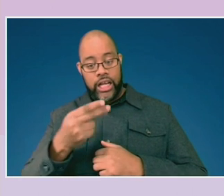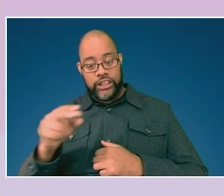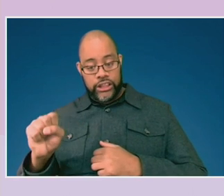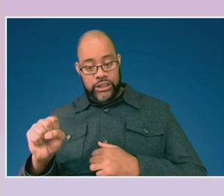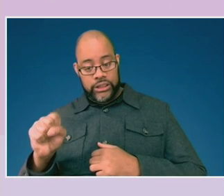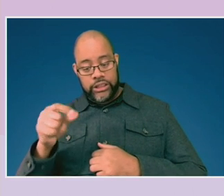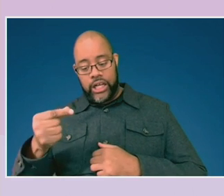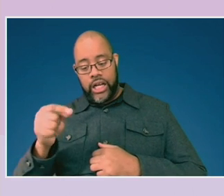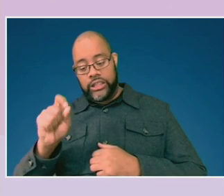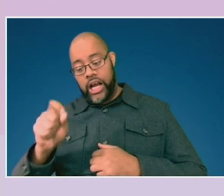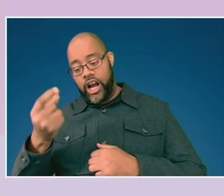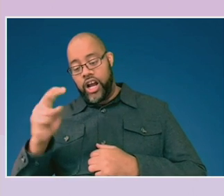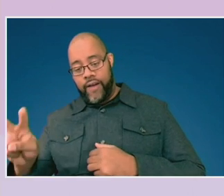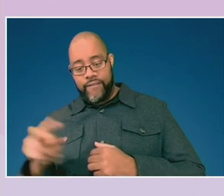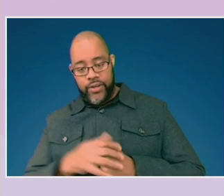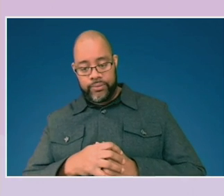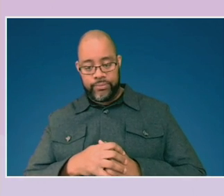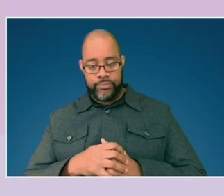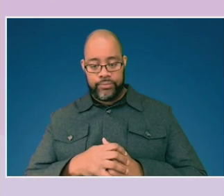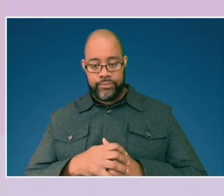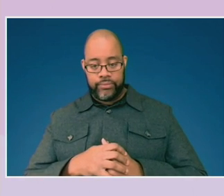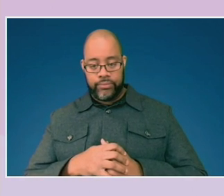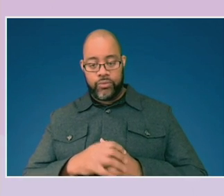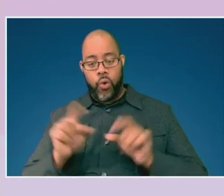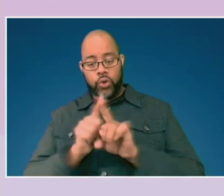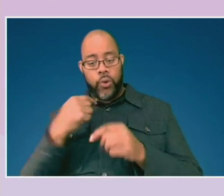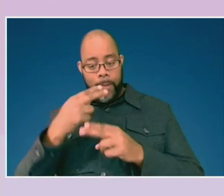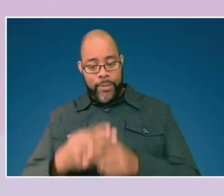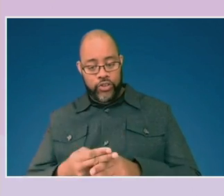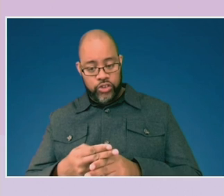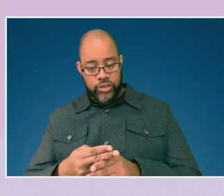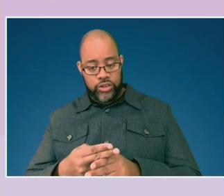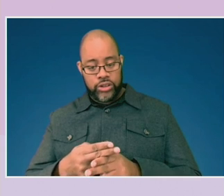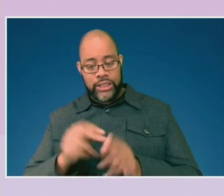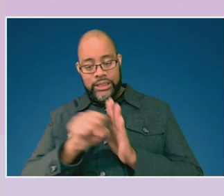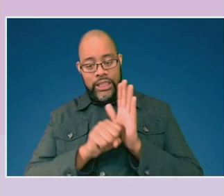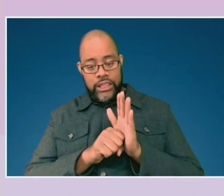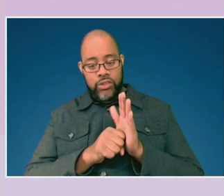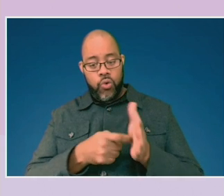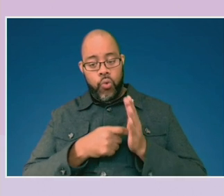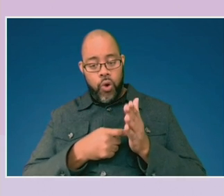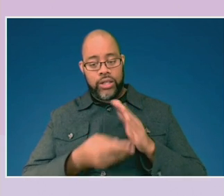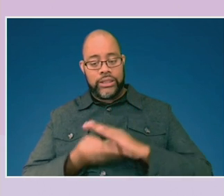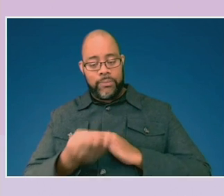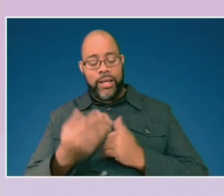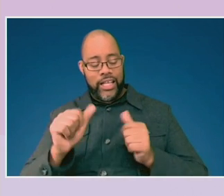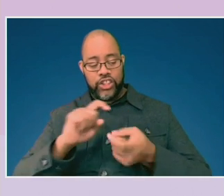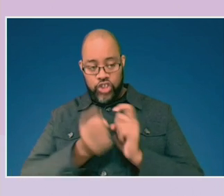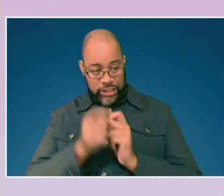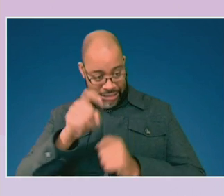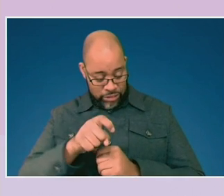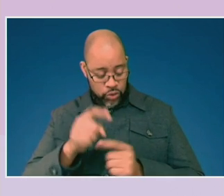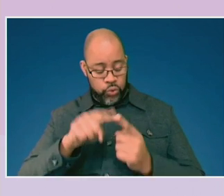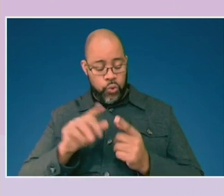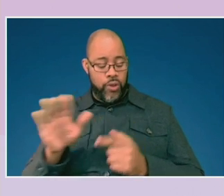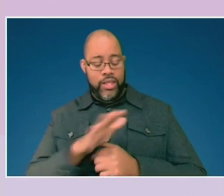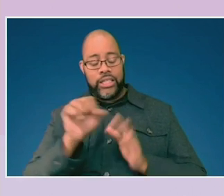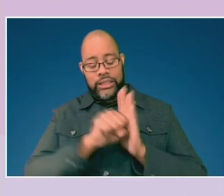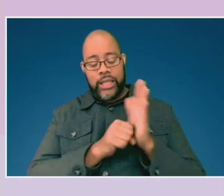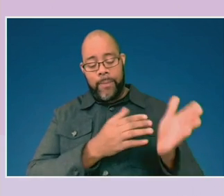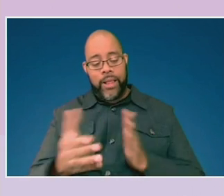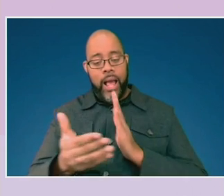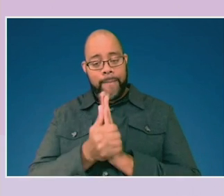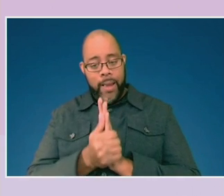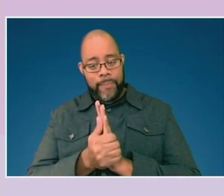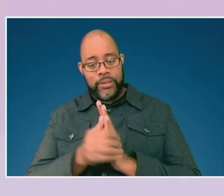schoolbasedservices@cems.hhs.gov. I will also mention that states are required to submit any necessary changes to their state plan amendments, their